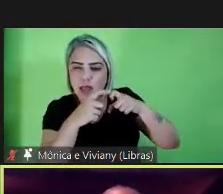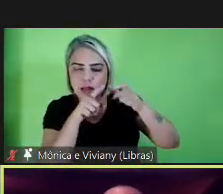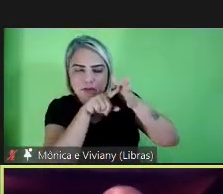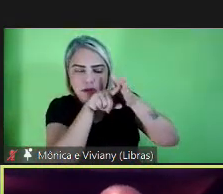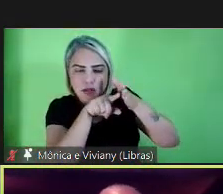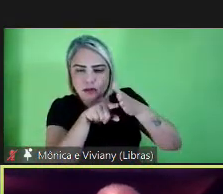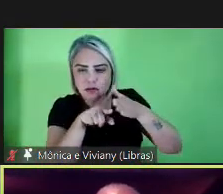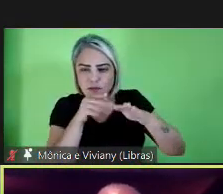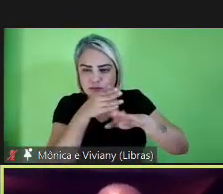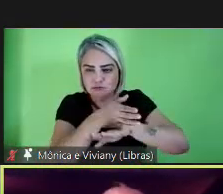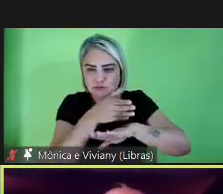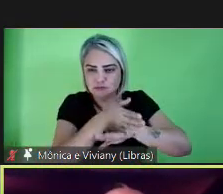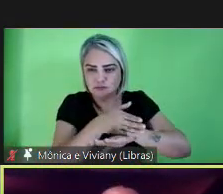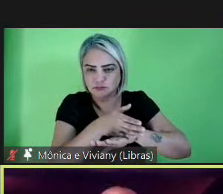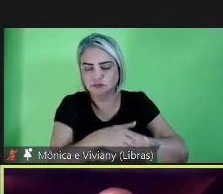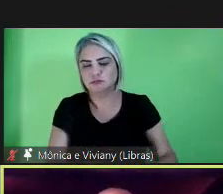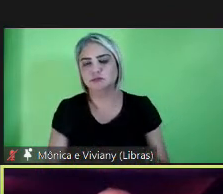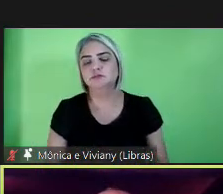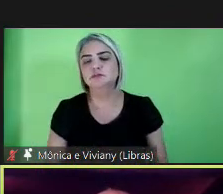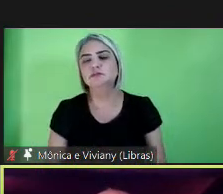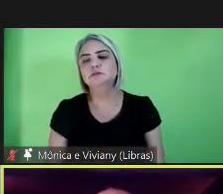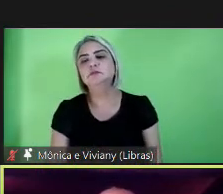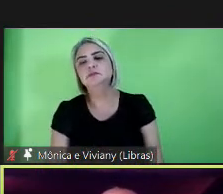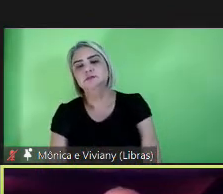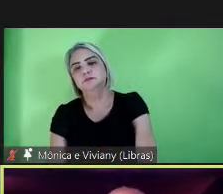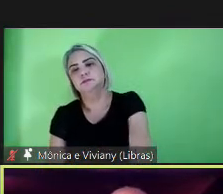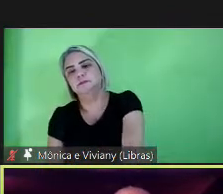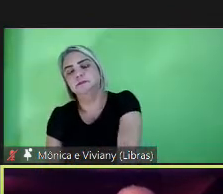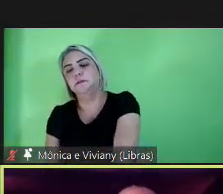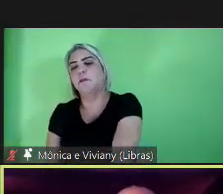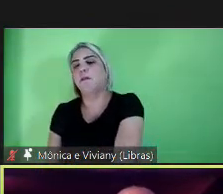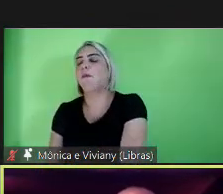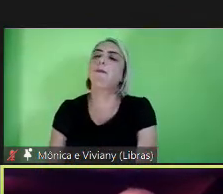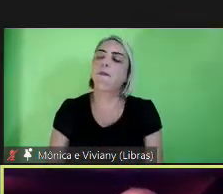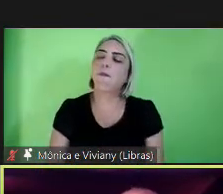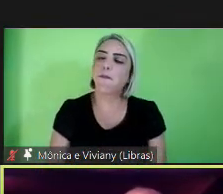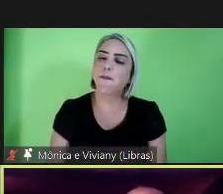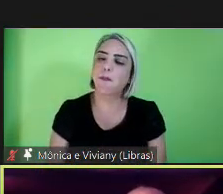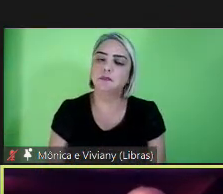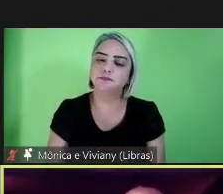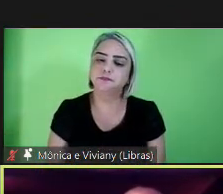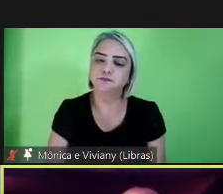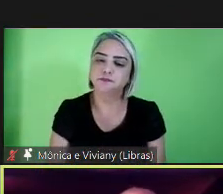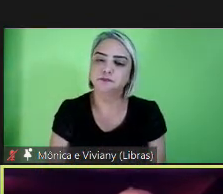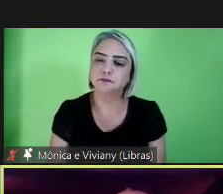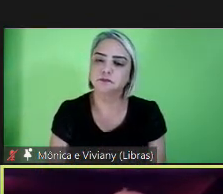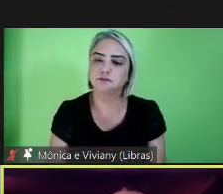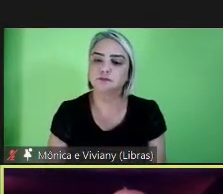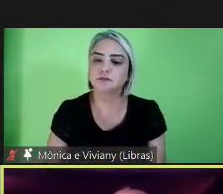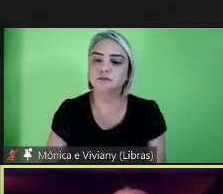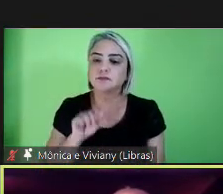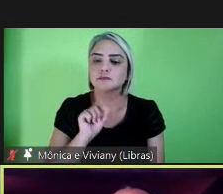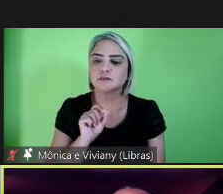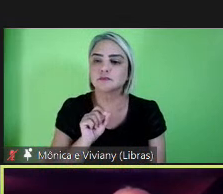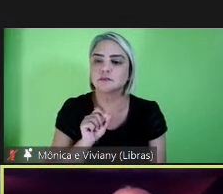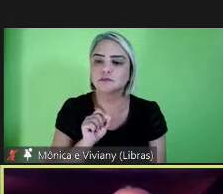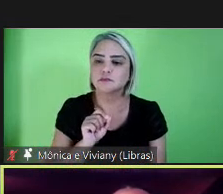Up to tier 4, where bariatric surgery is considered.